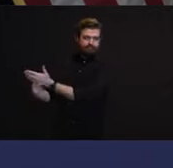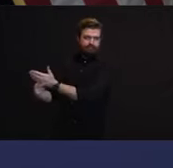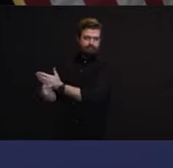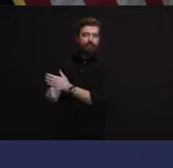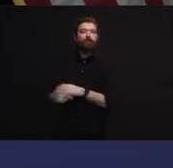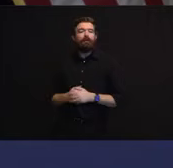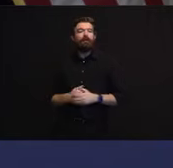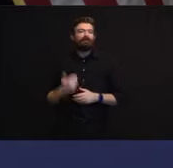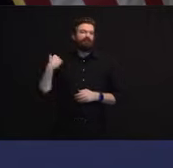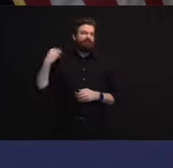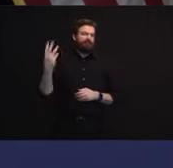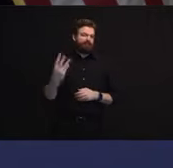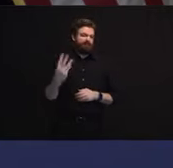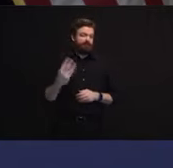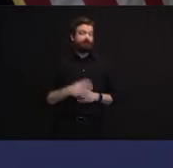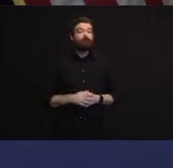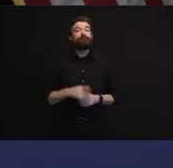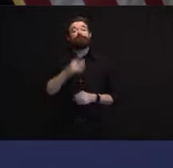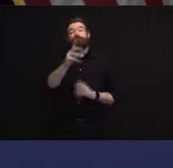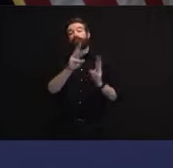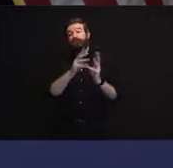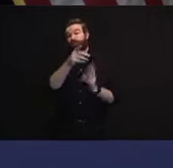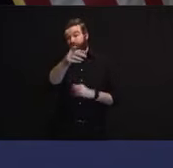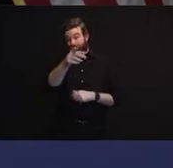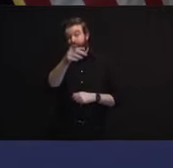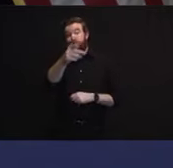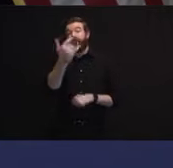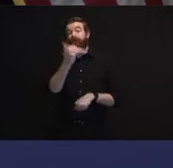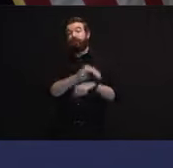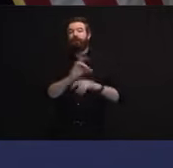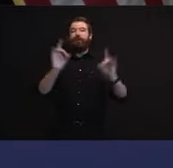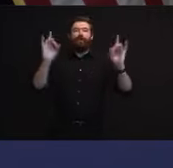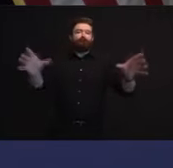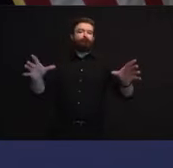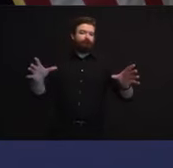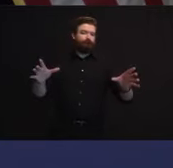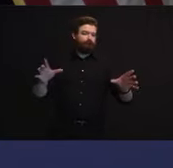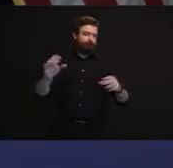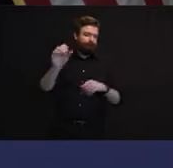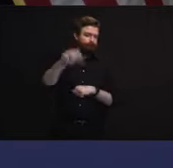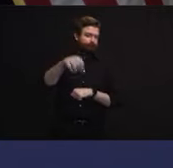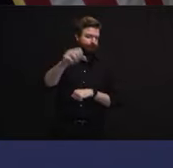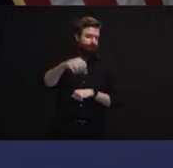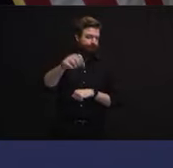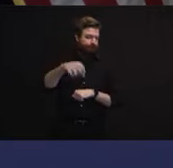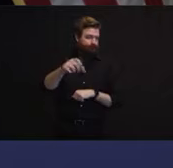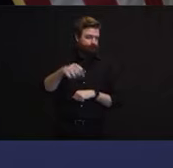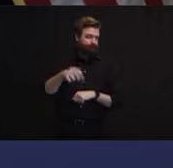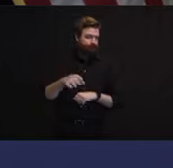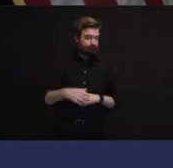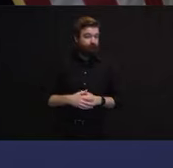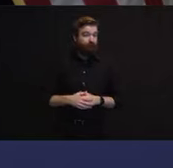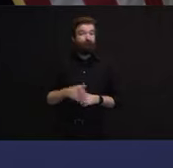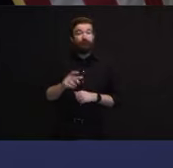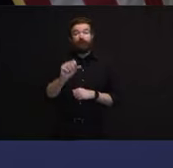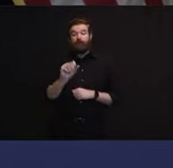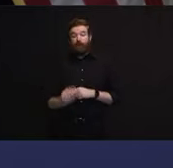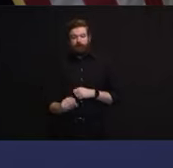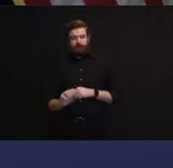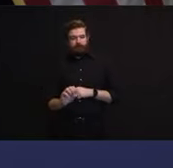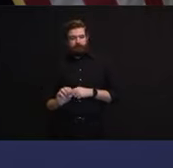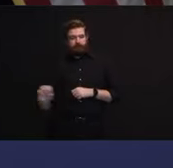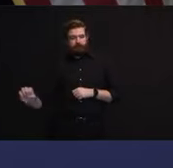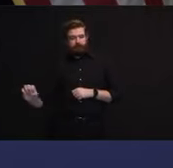about the weather, it is going to be a nasty night, for lack of a better word, Governor. Southeast counties and